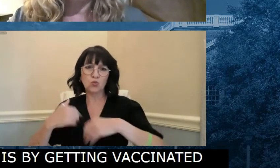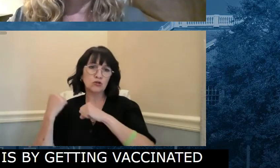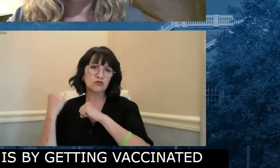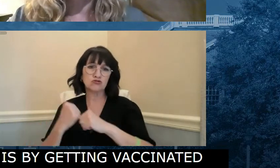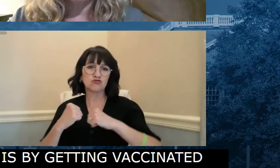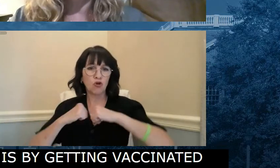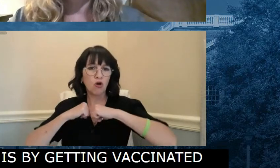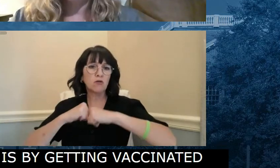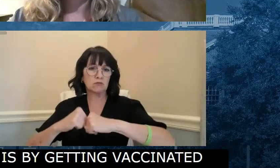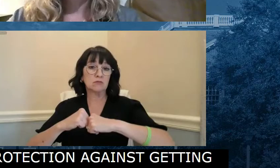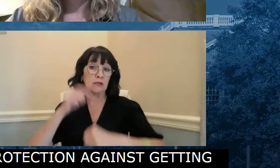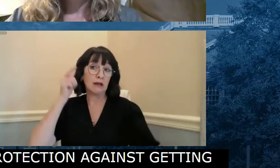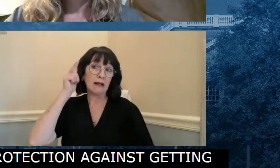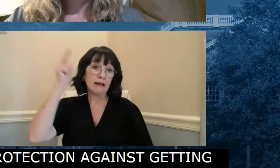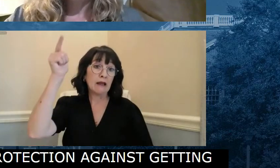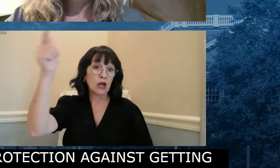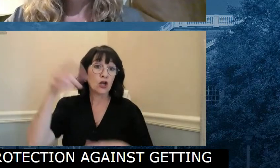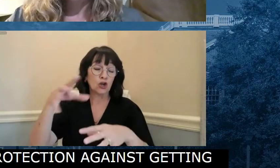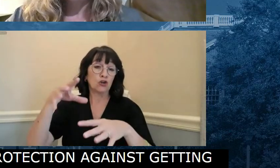again in the future.